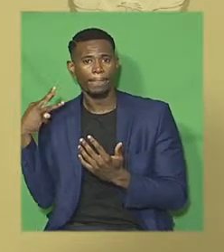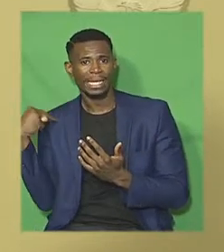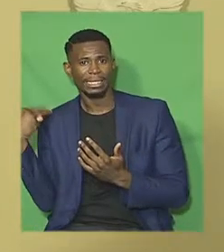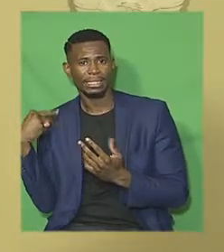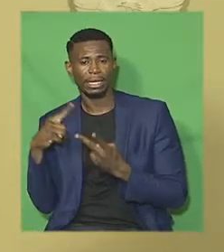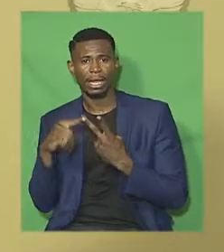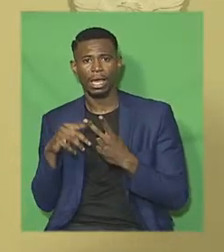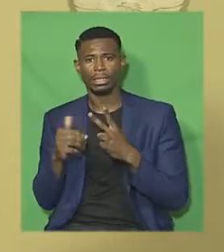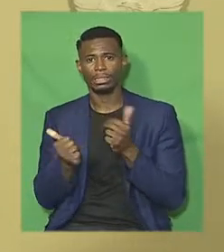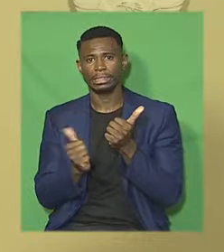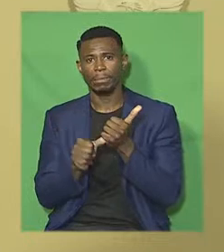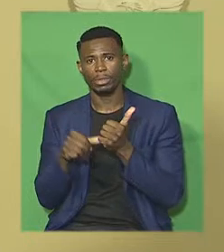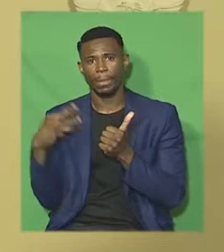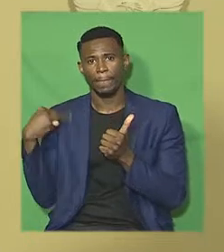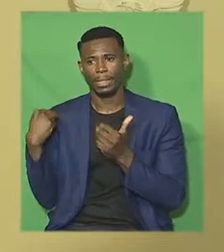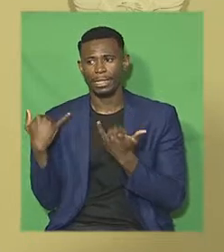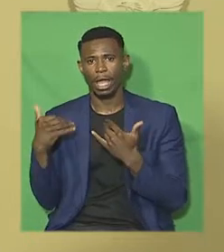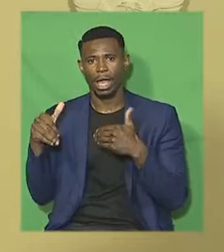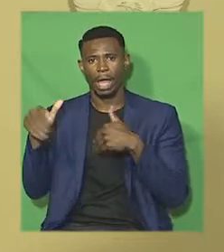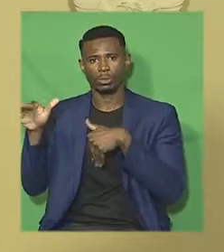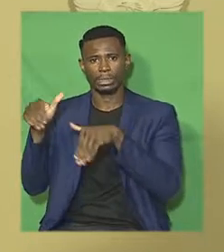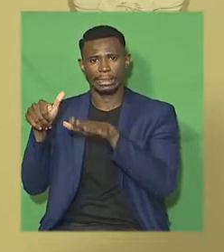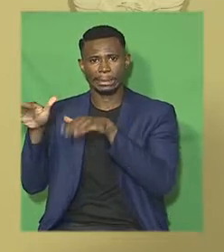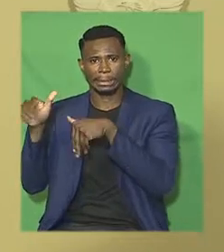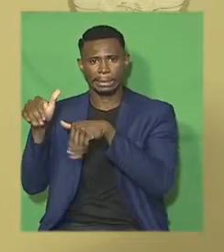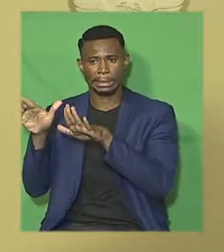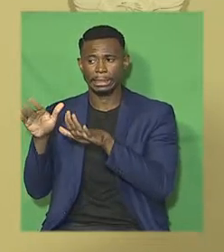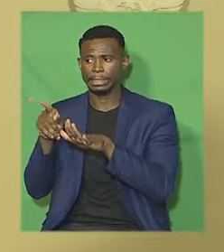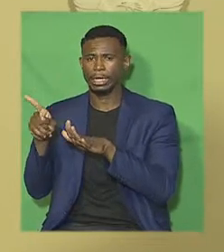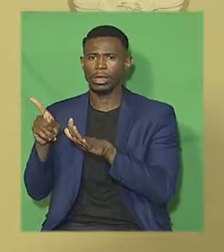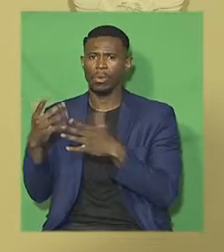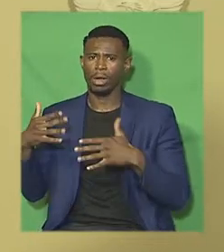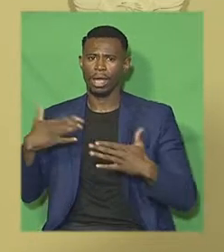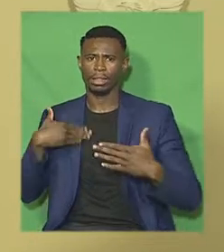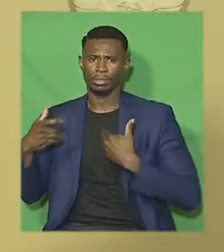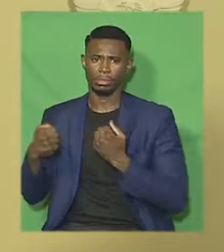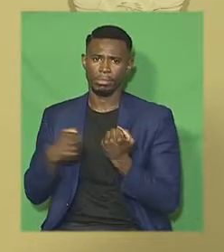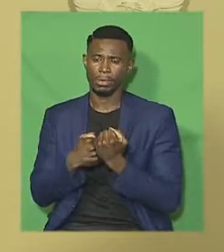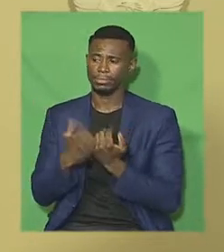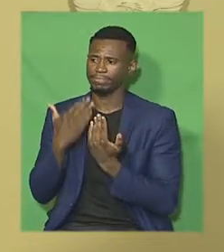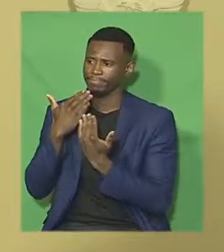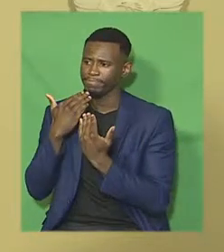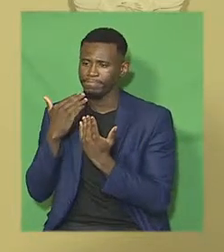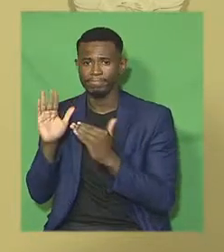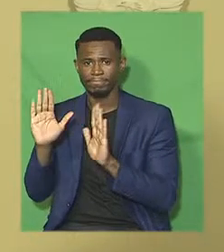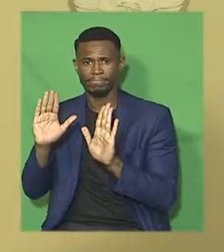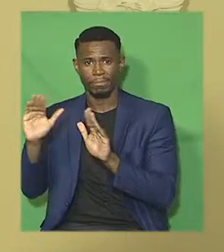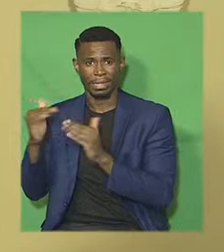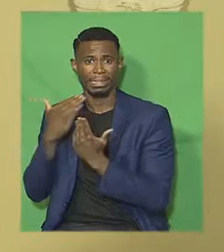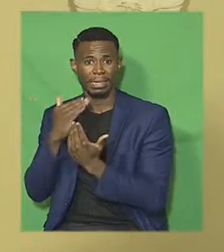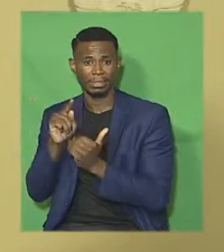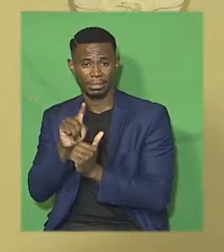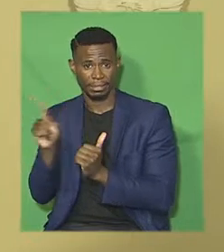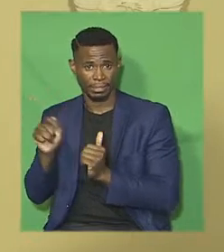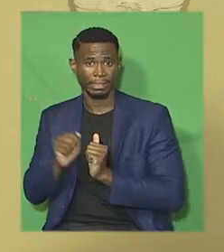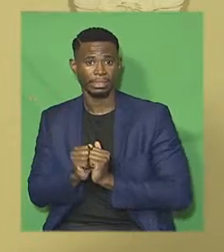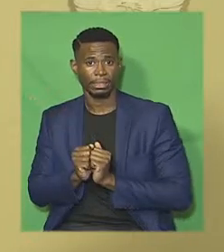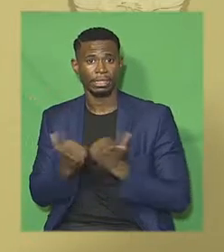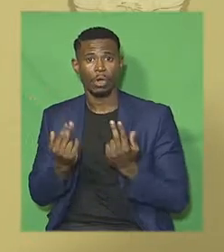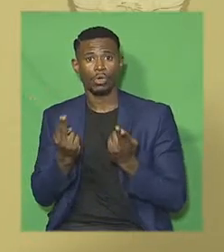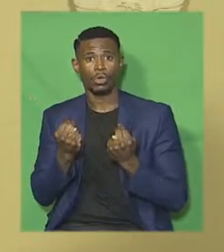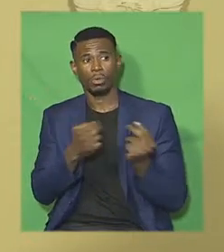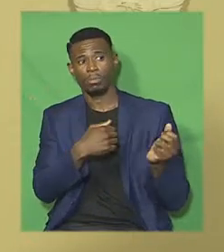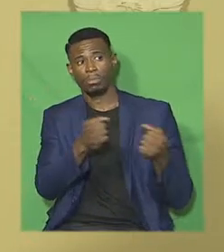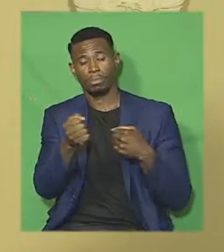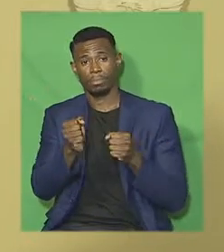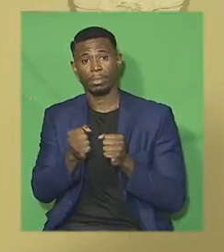ministers for their service to this administration and to the people of South Africa. I have